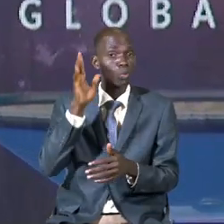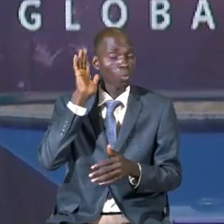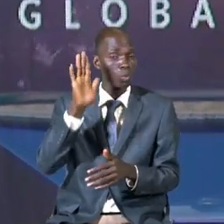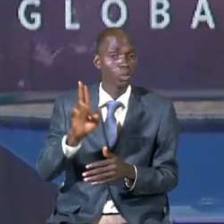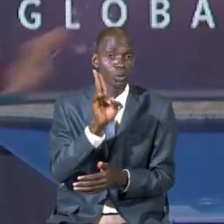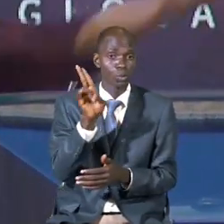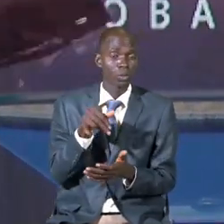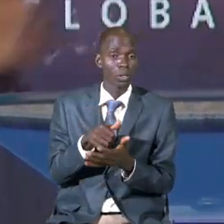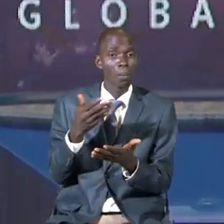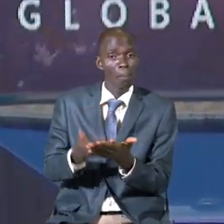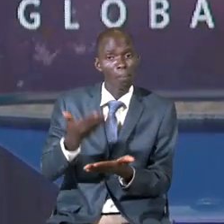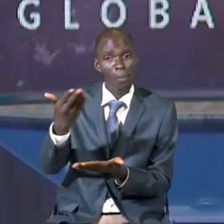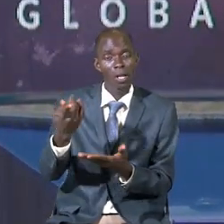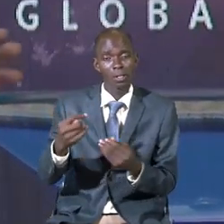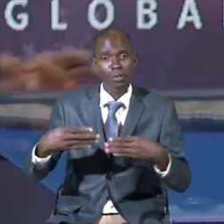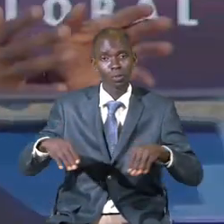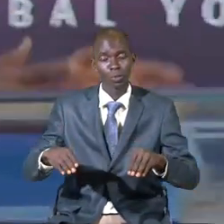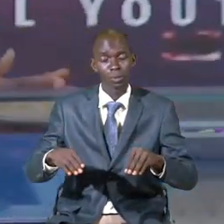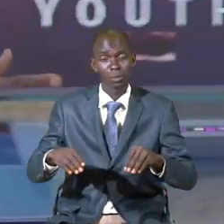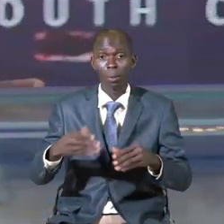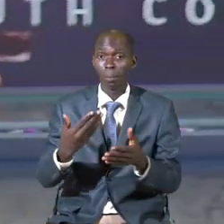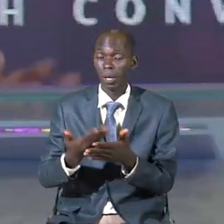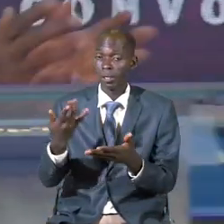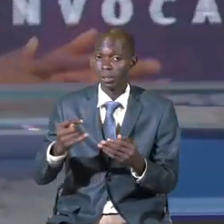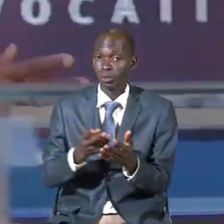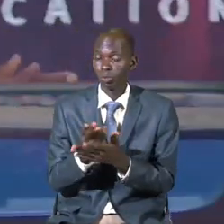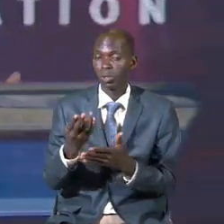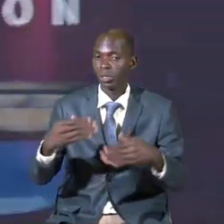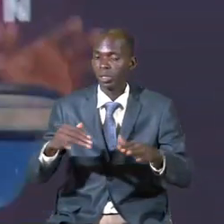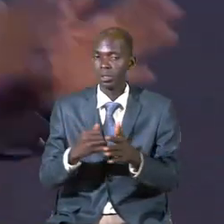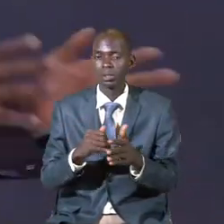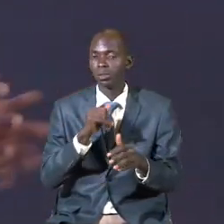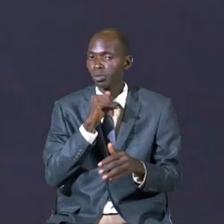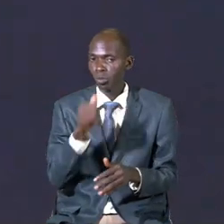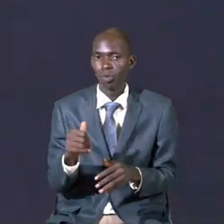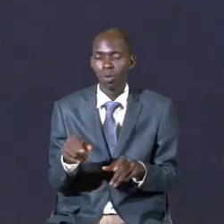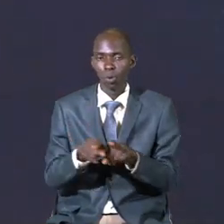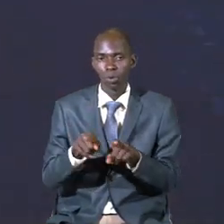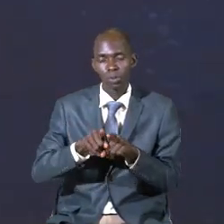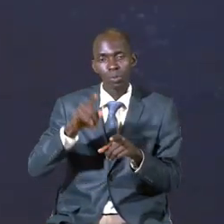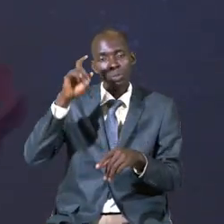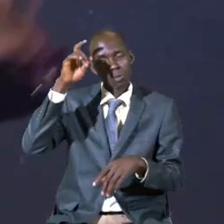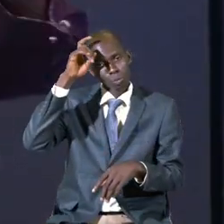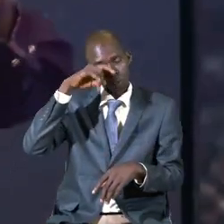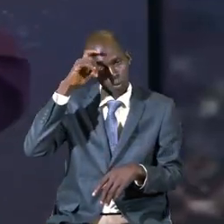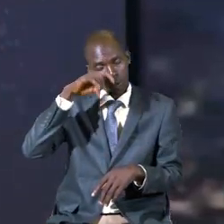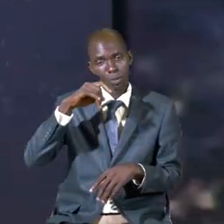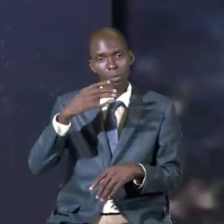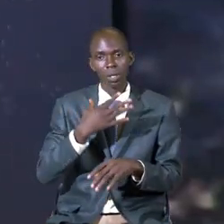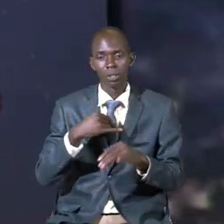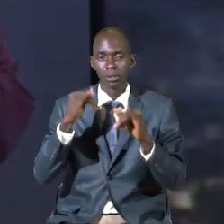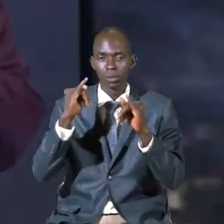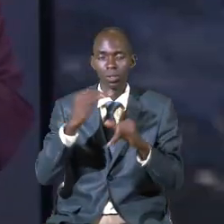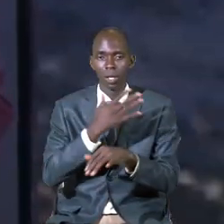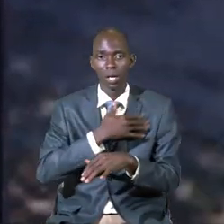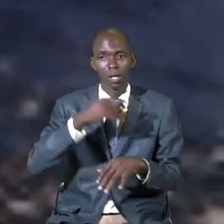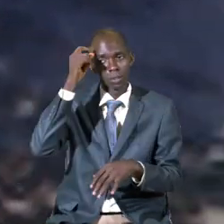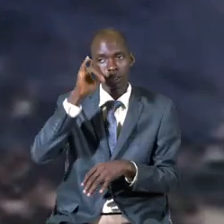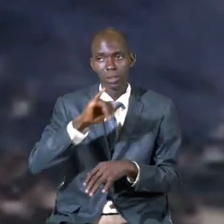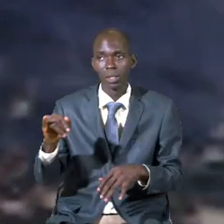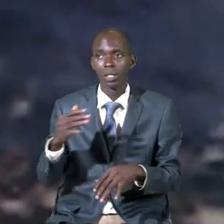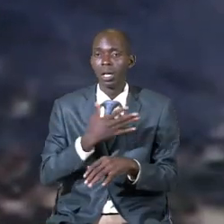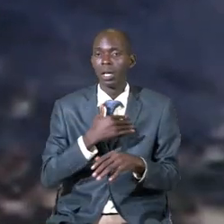the truth and sell it not also wisdom and instruction and understanding and then with the truth